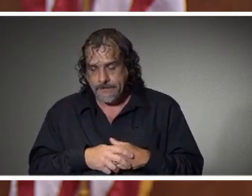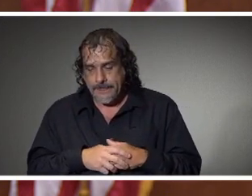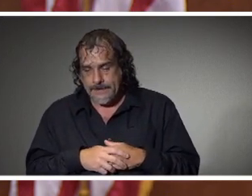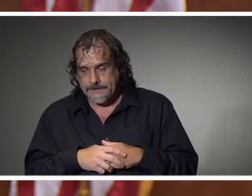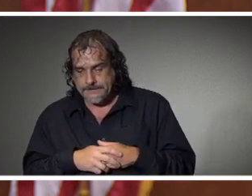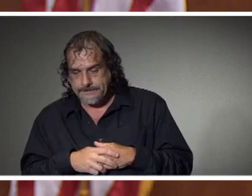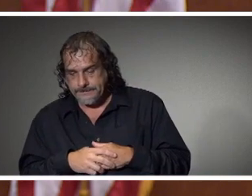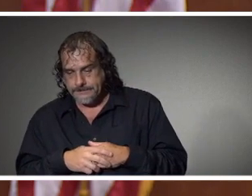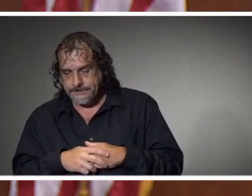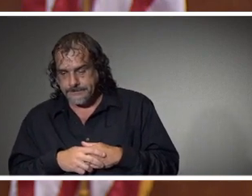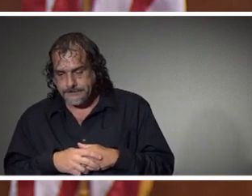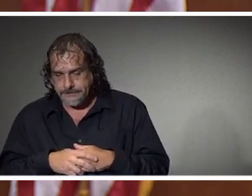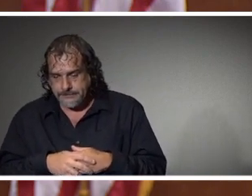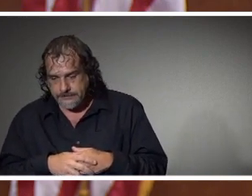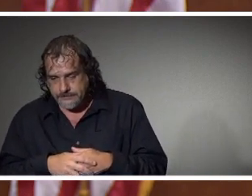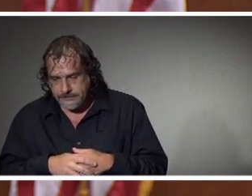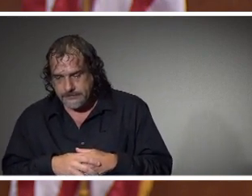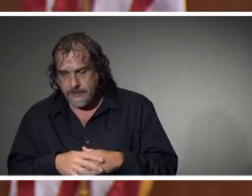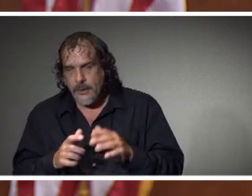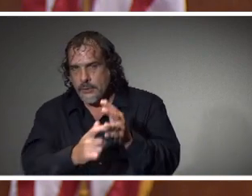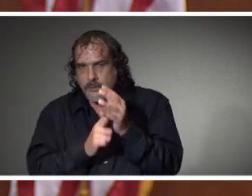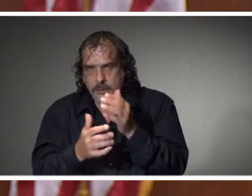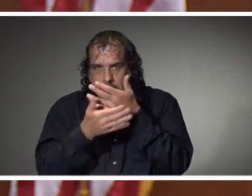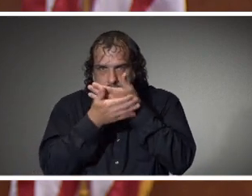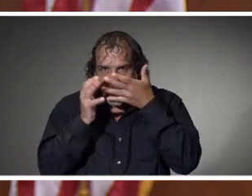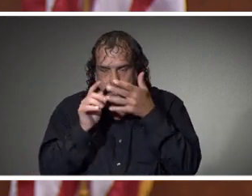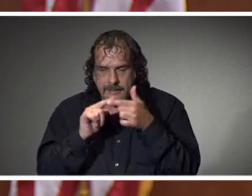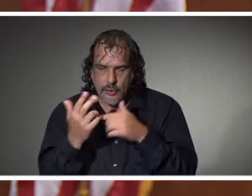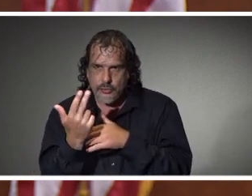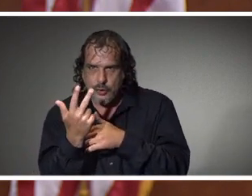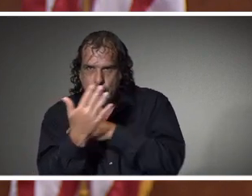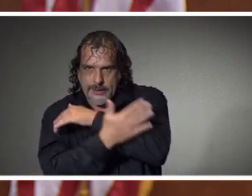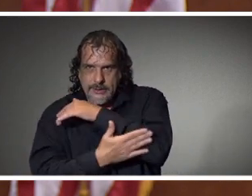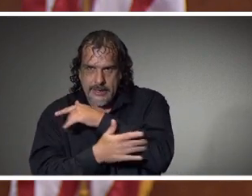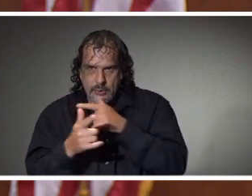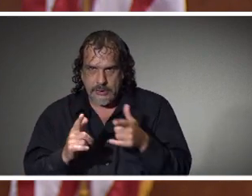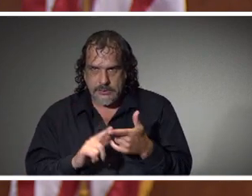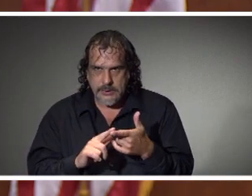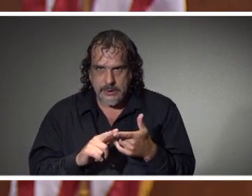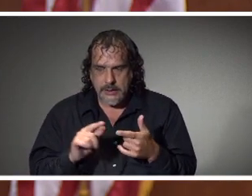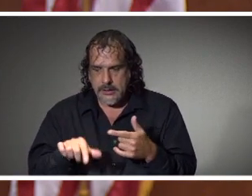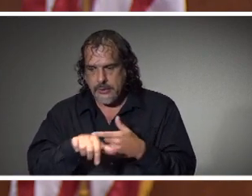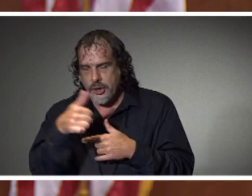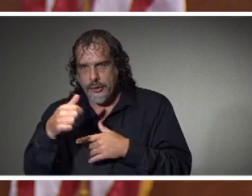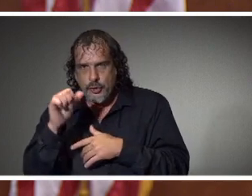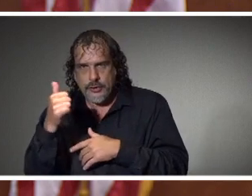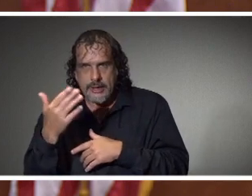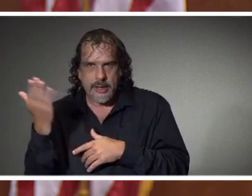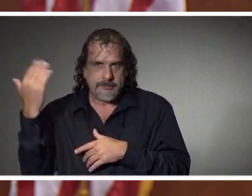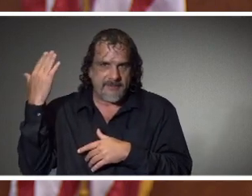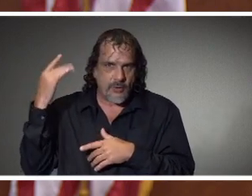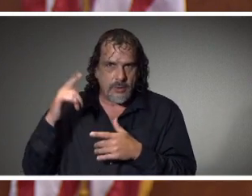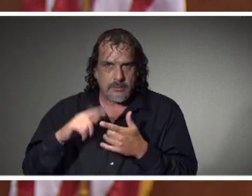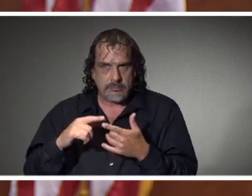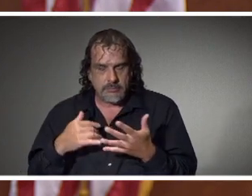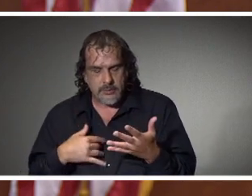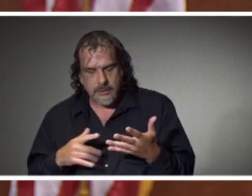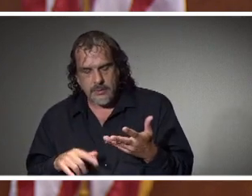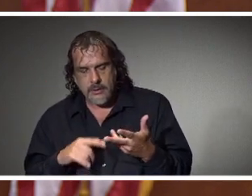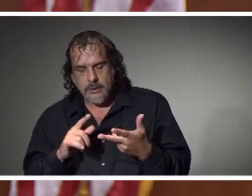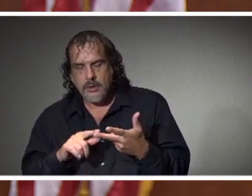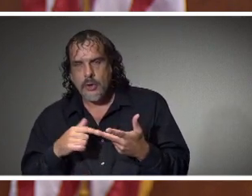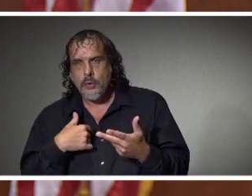to mandate masks, for instance, in the 13 counties that we currently have and the other 10 or so that I mentioned earlier, we're